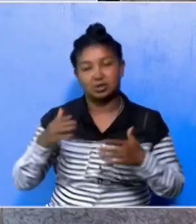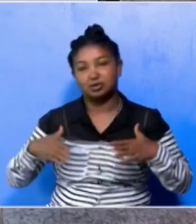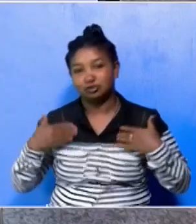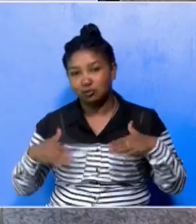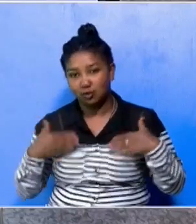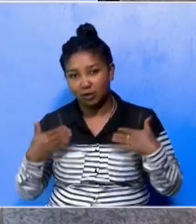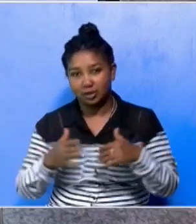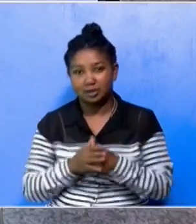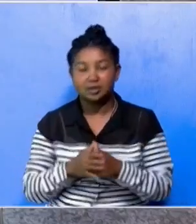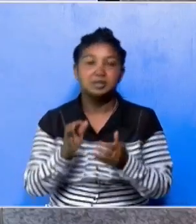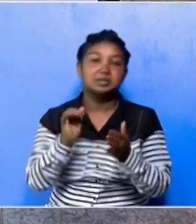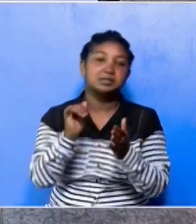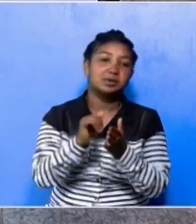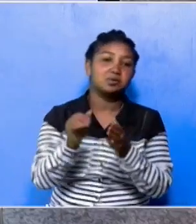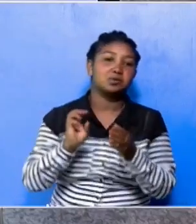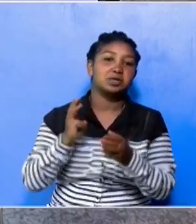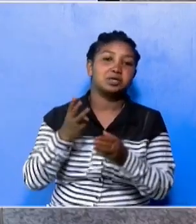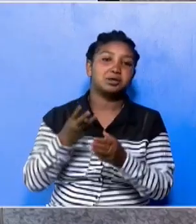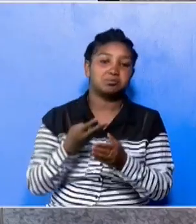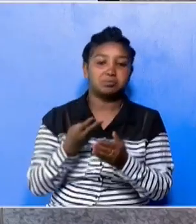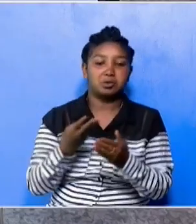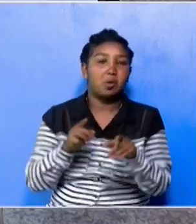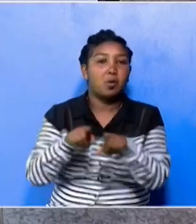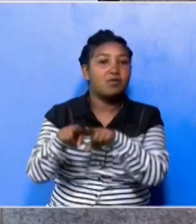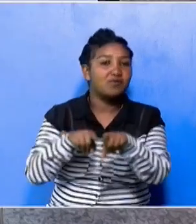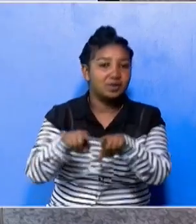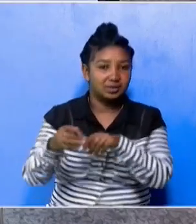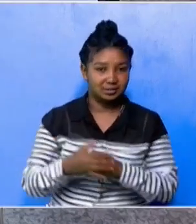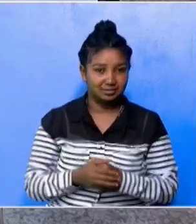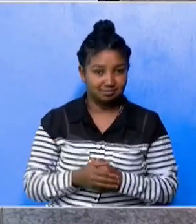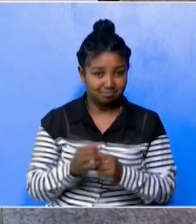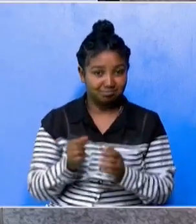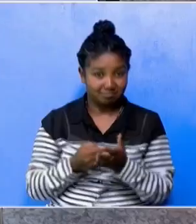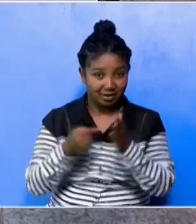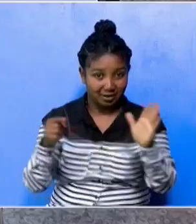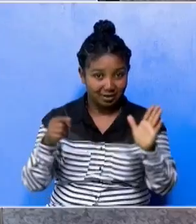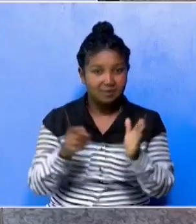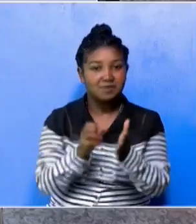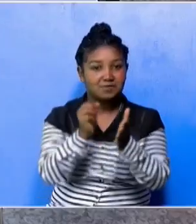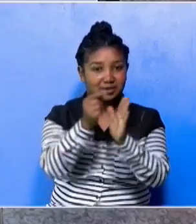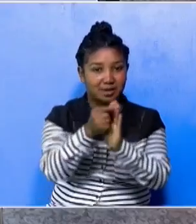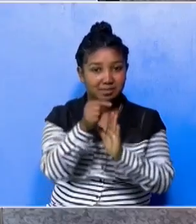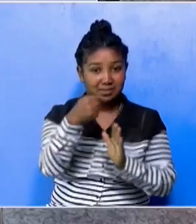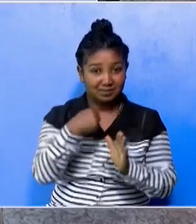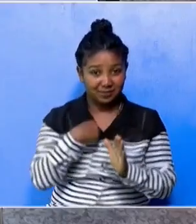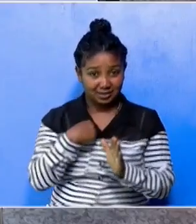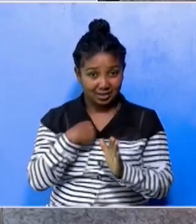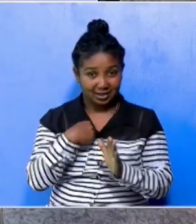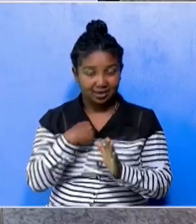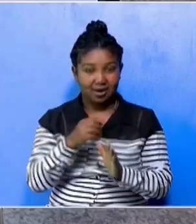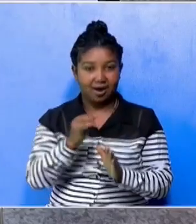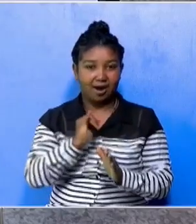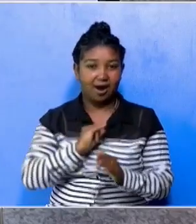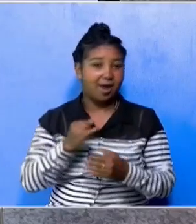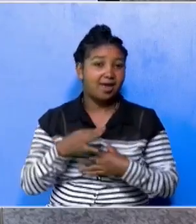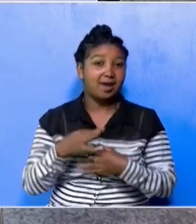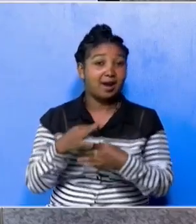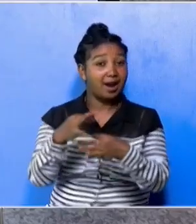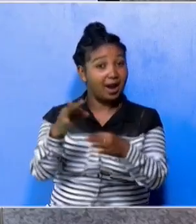with, that we comfort with. Is it clear? For example, if I say, I